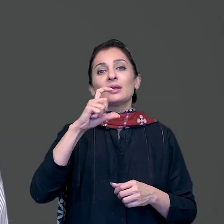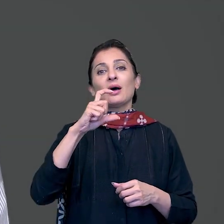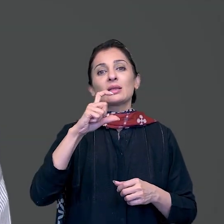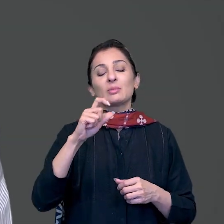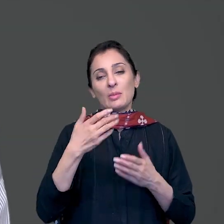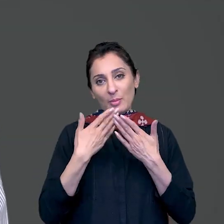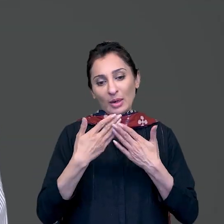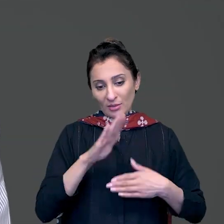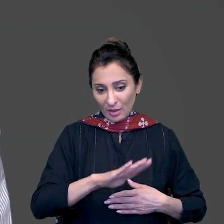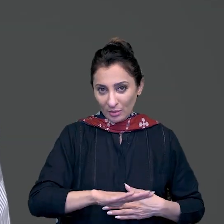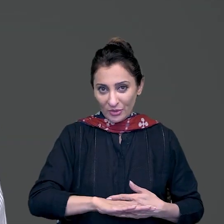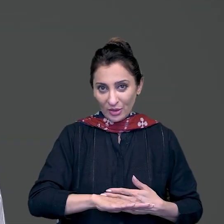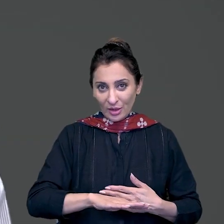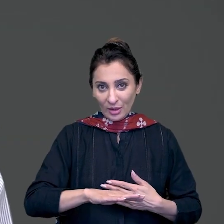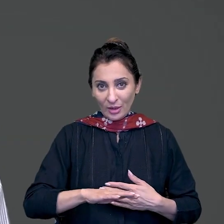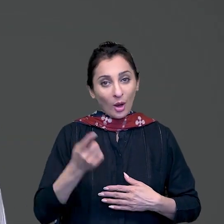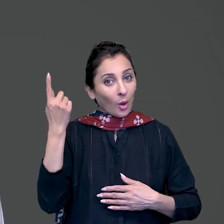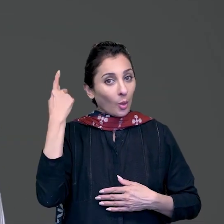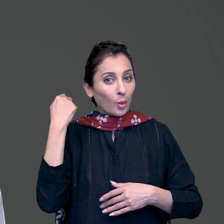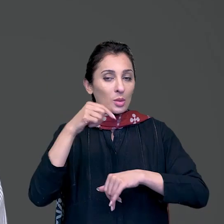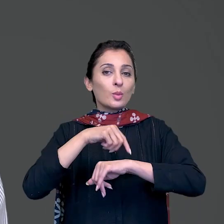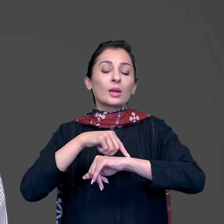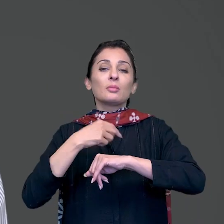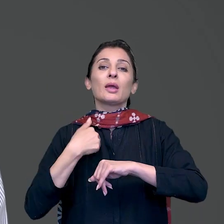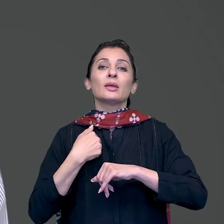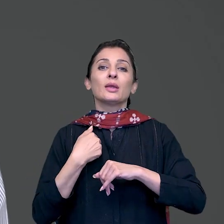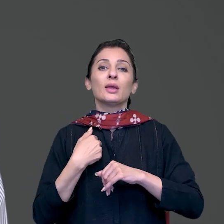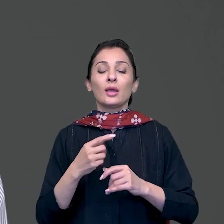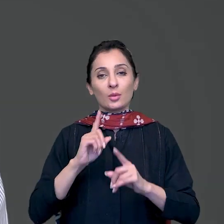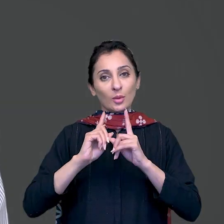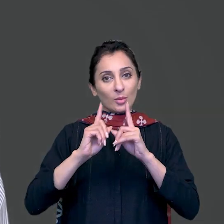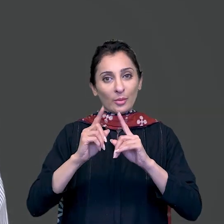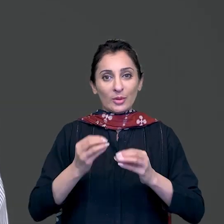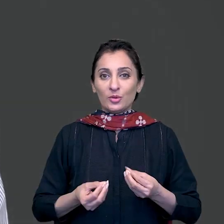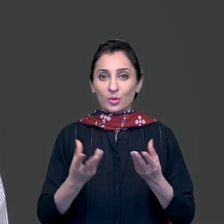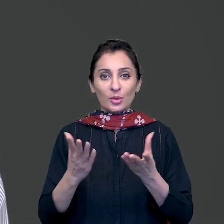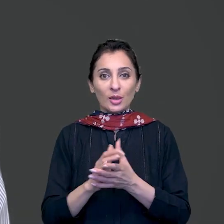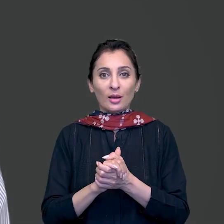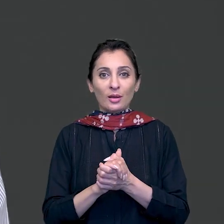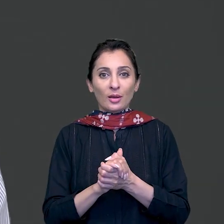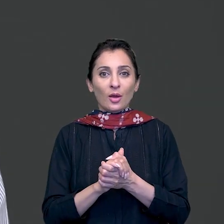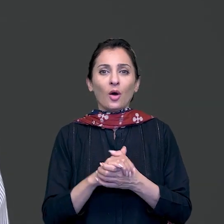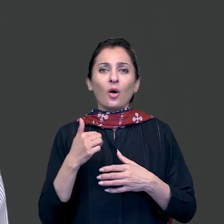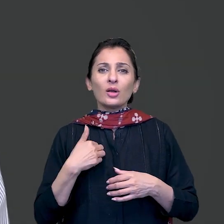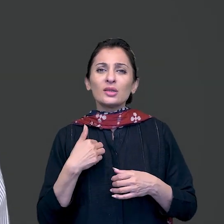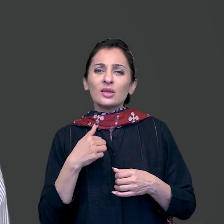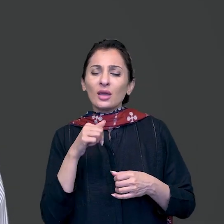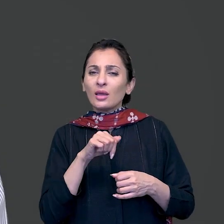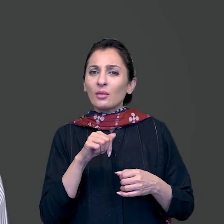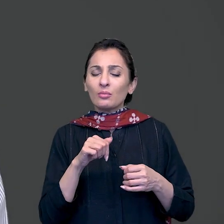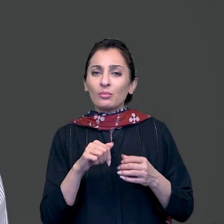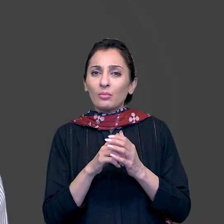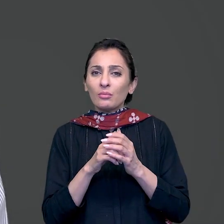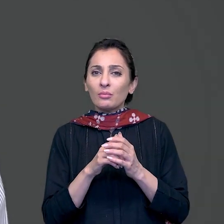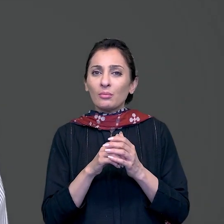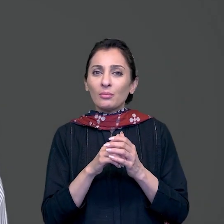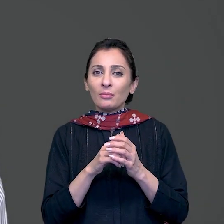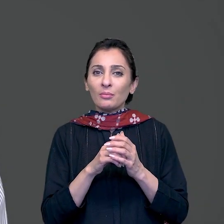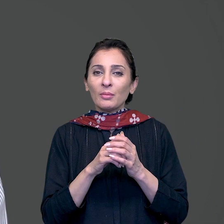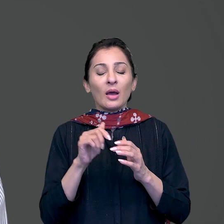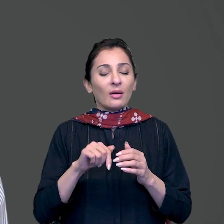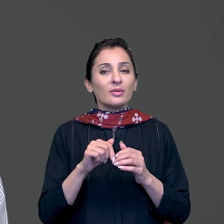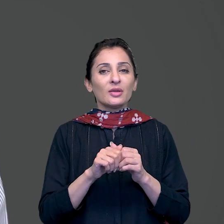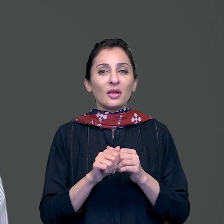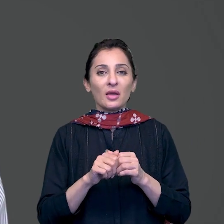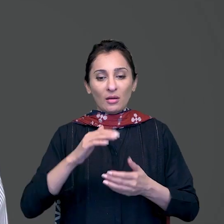public speaking. It was in grade 1. It was a declamation contest, and I remember being very nervous. I had memorized all the lines. It was